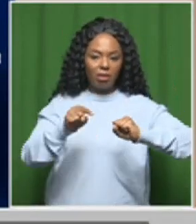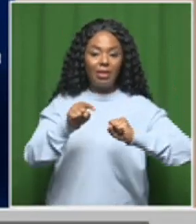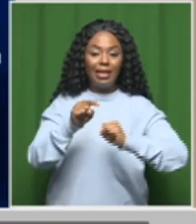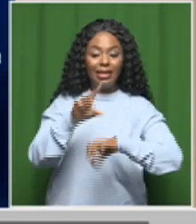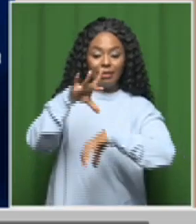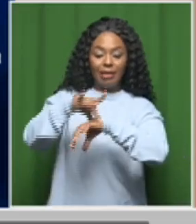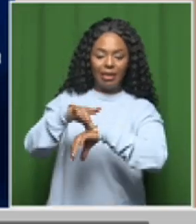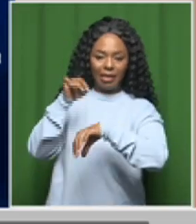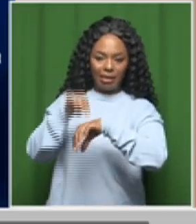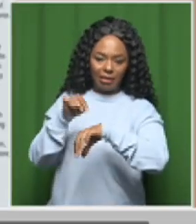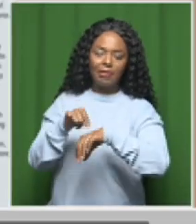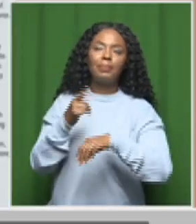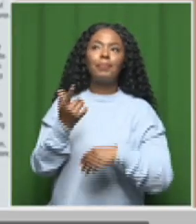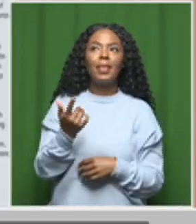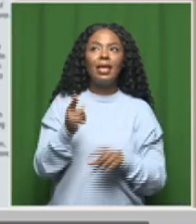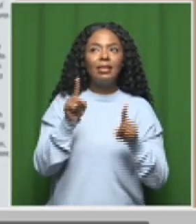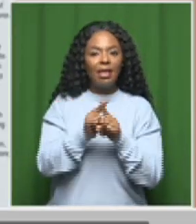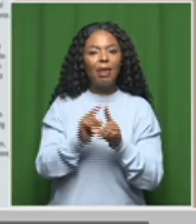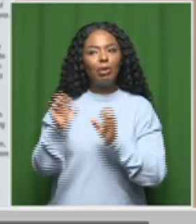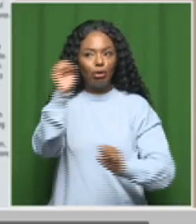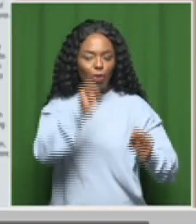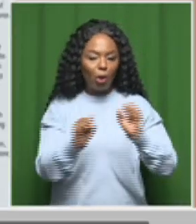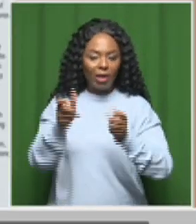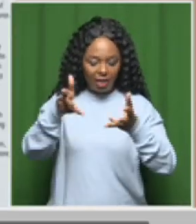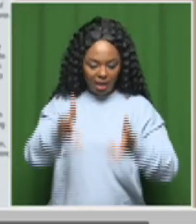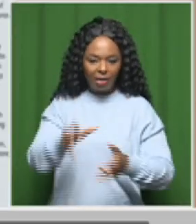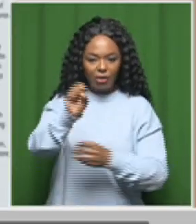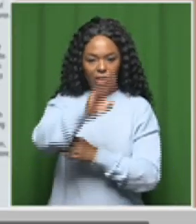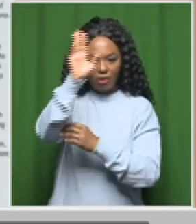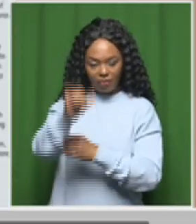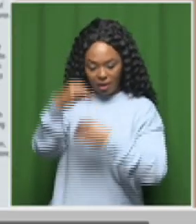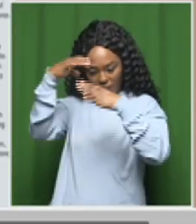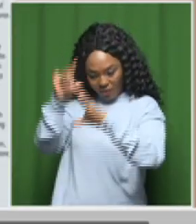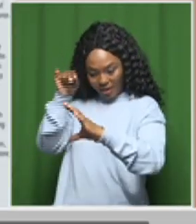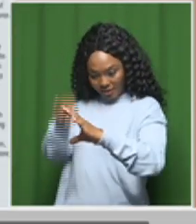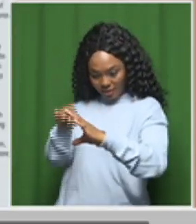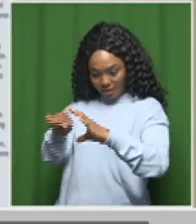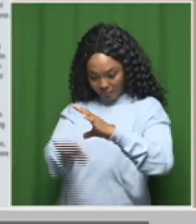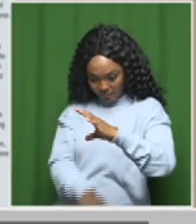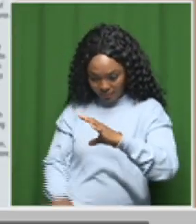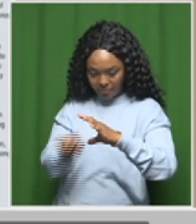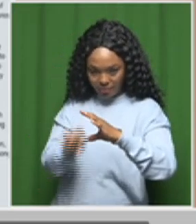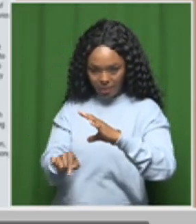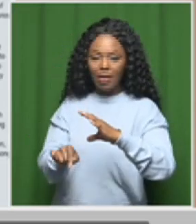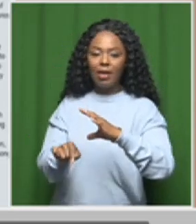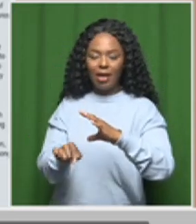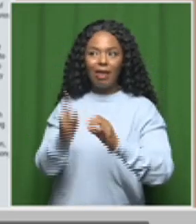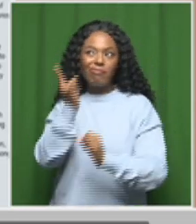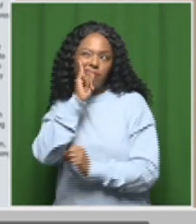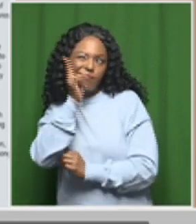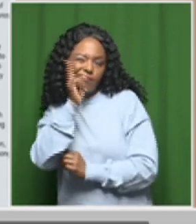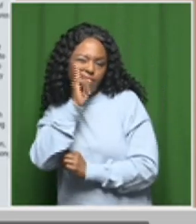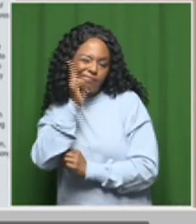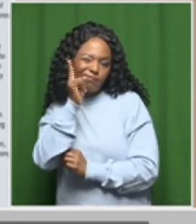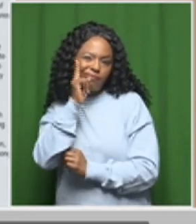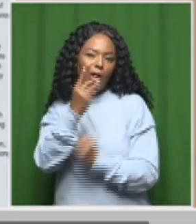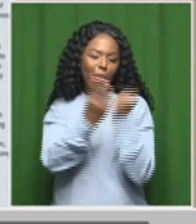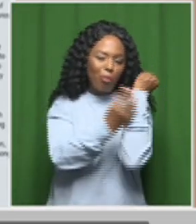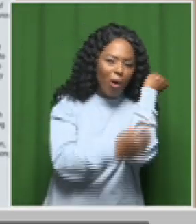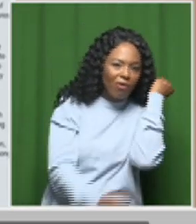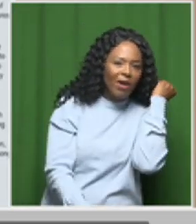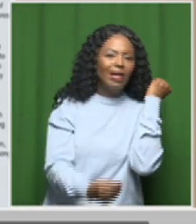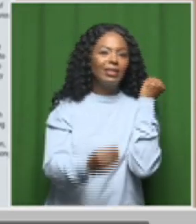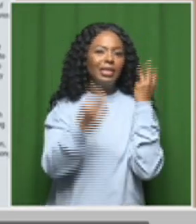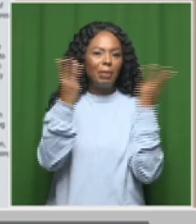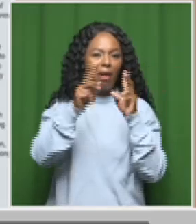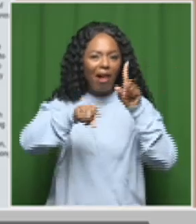are talking about obesity in the South African context, we then start to look at things such as the poverty life cycle